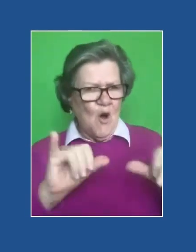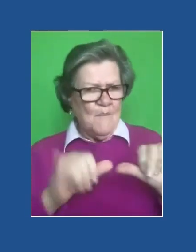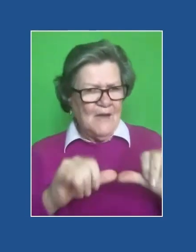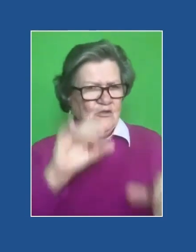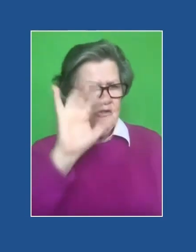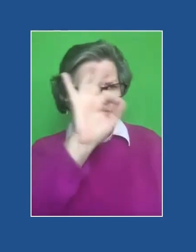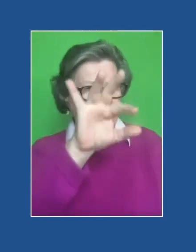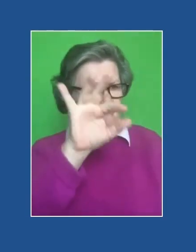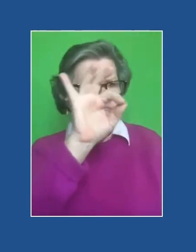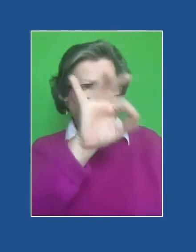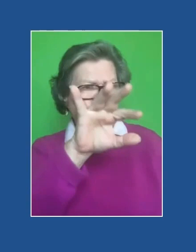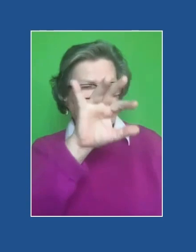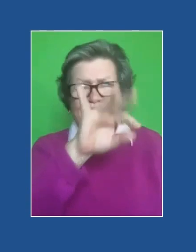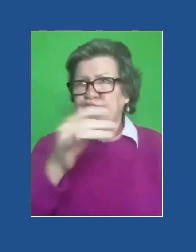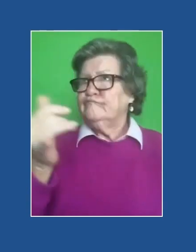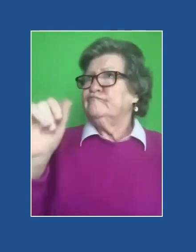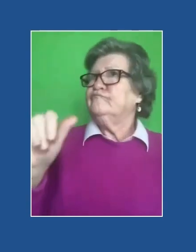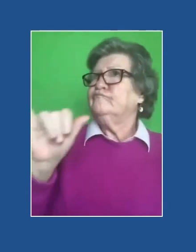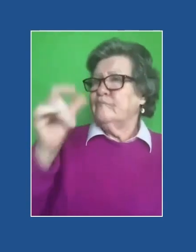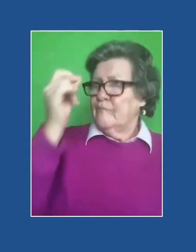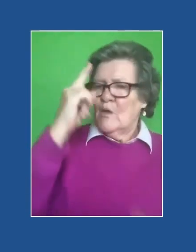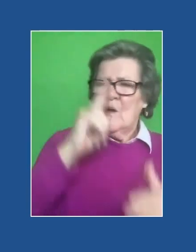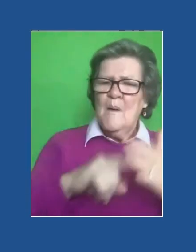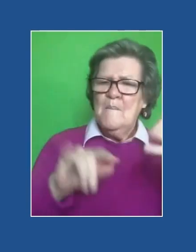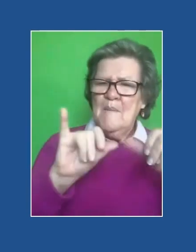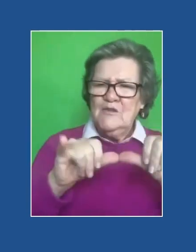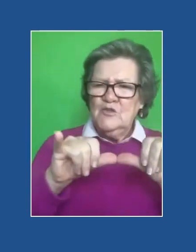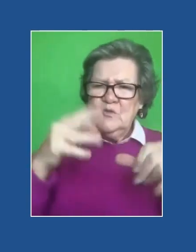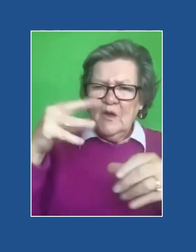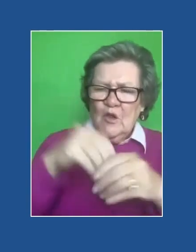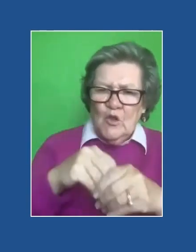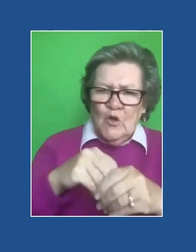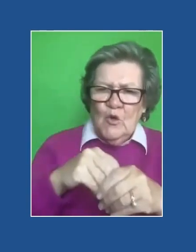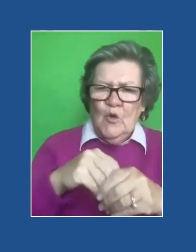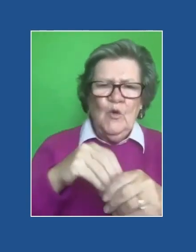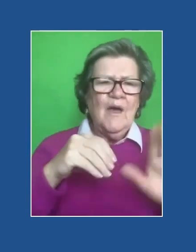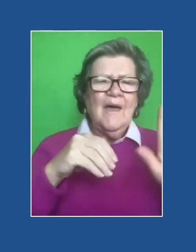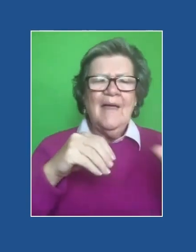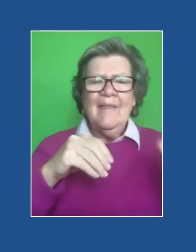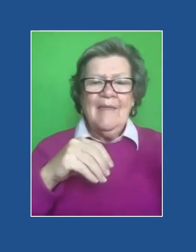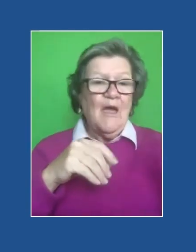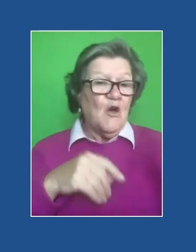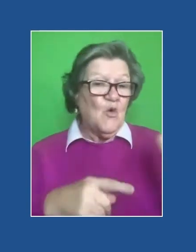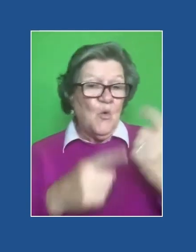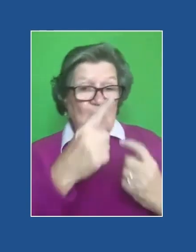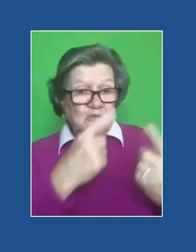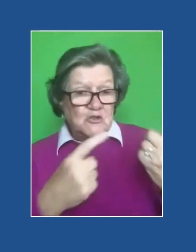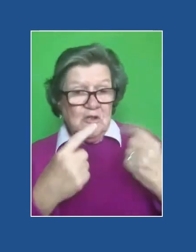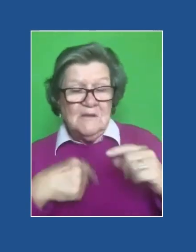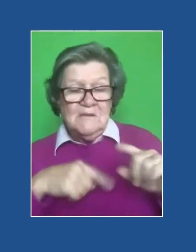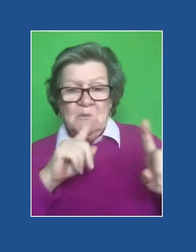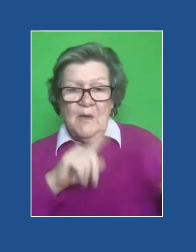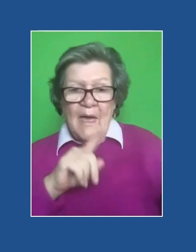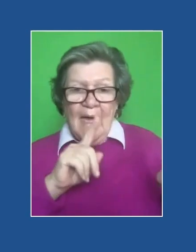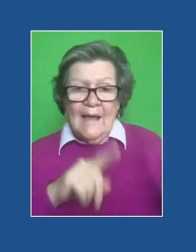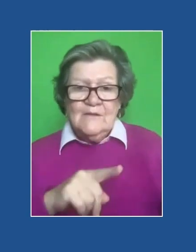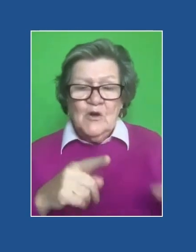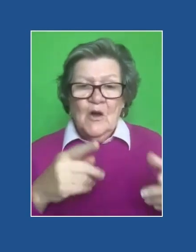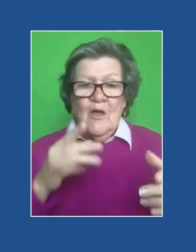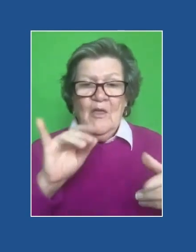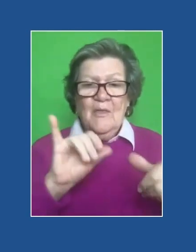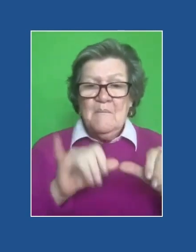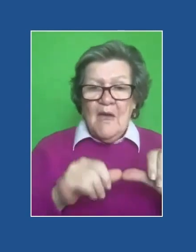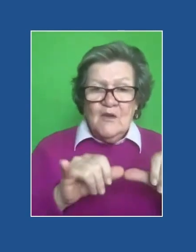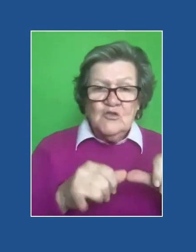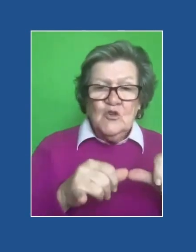So what are the measures that we're including? What are the specific items or questions that are showing up there? How might those measures and the